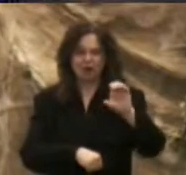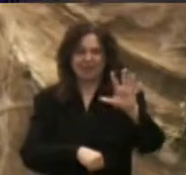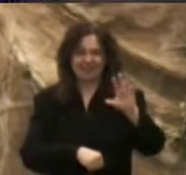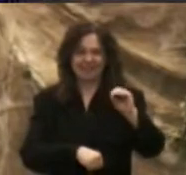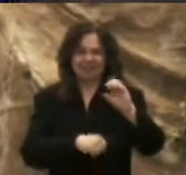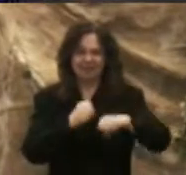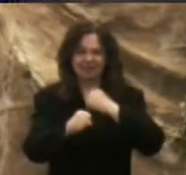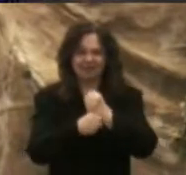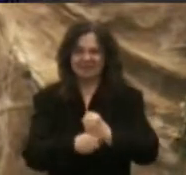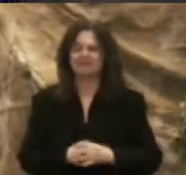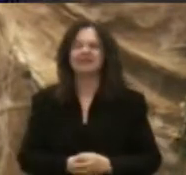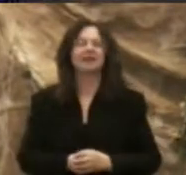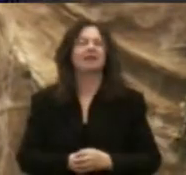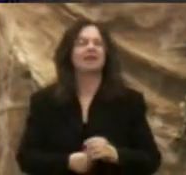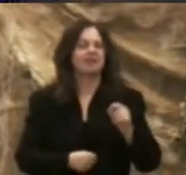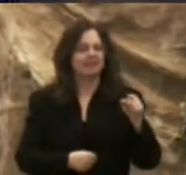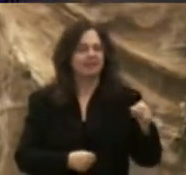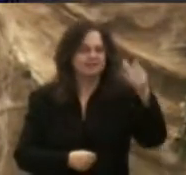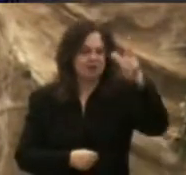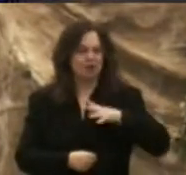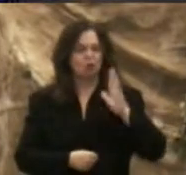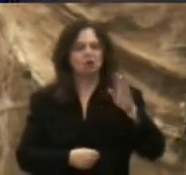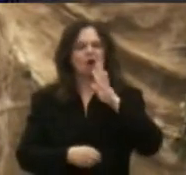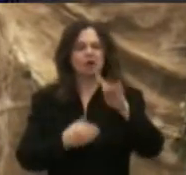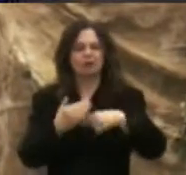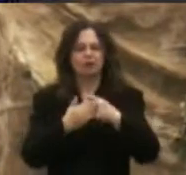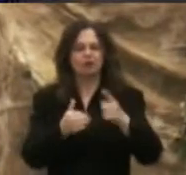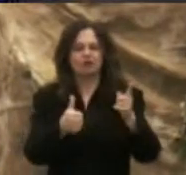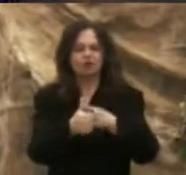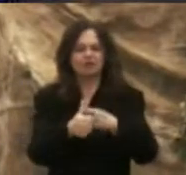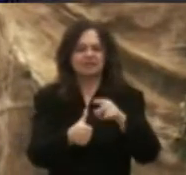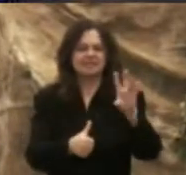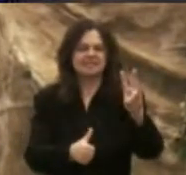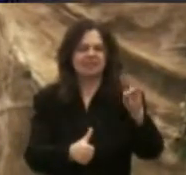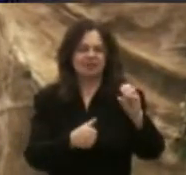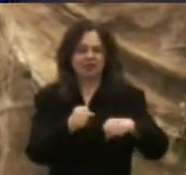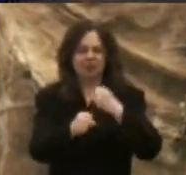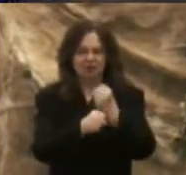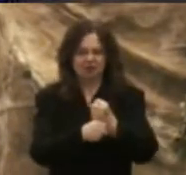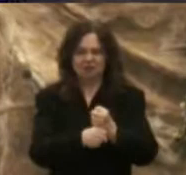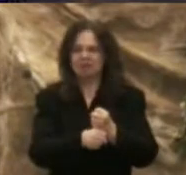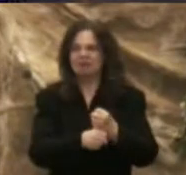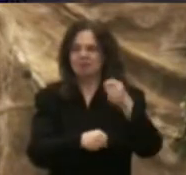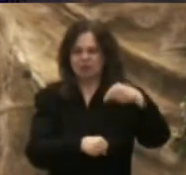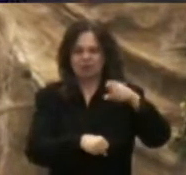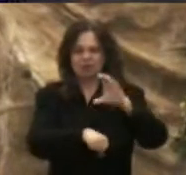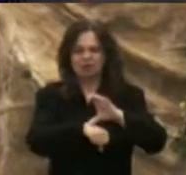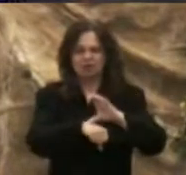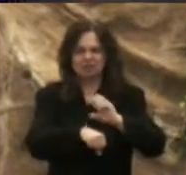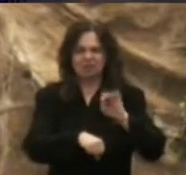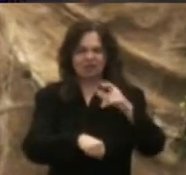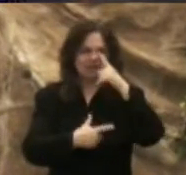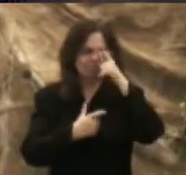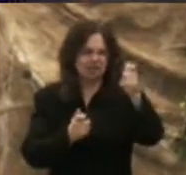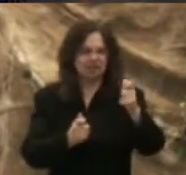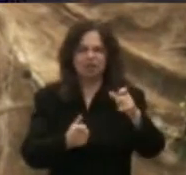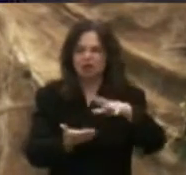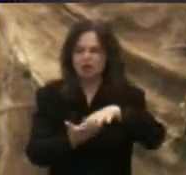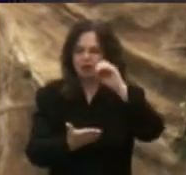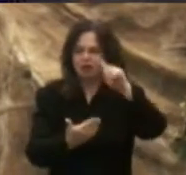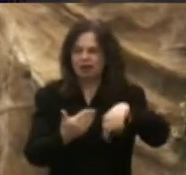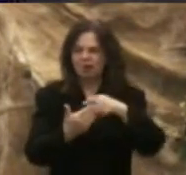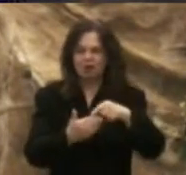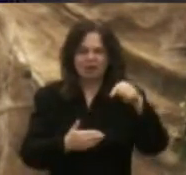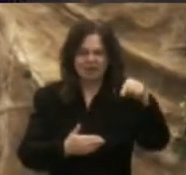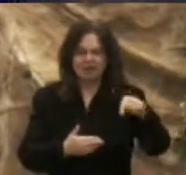70 years. If you have any curiosity about Bethel, how this congregation came to be and where it came in